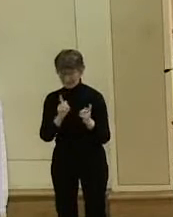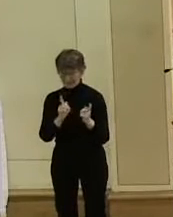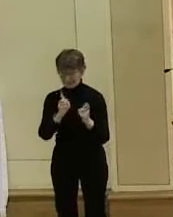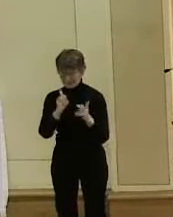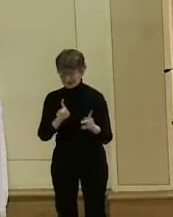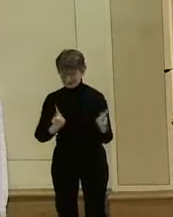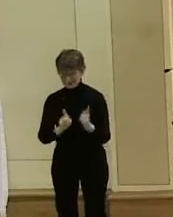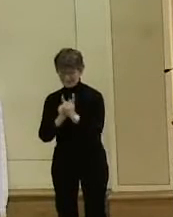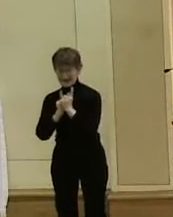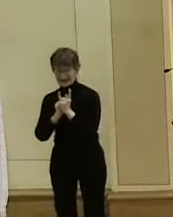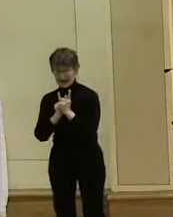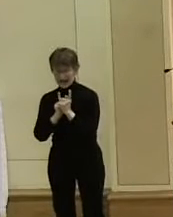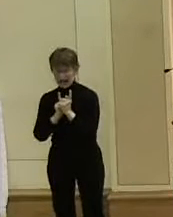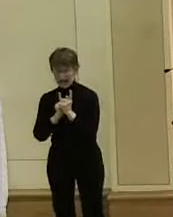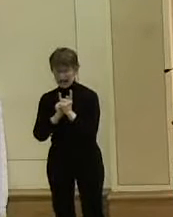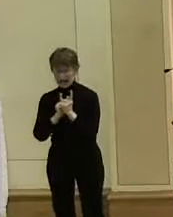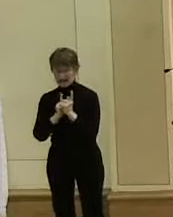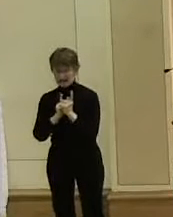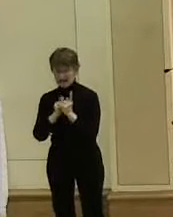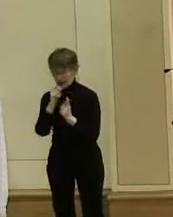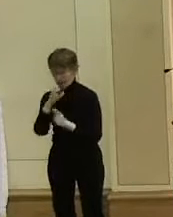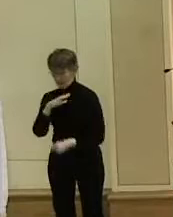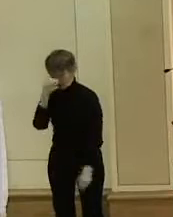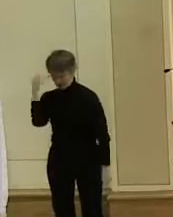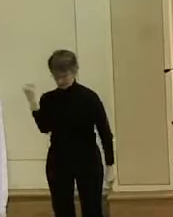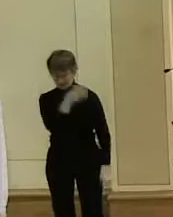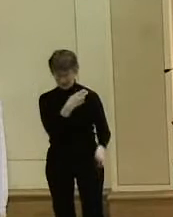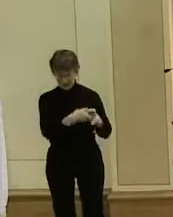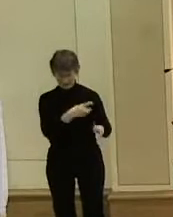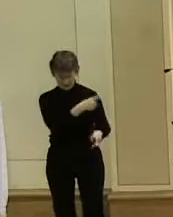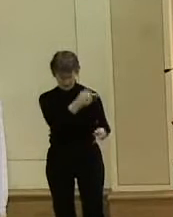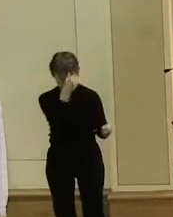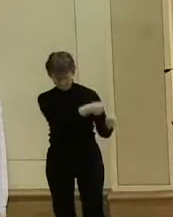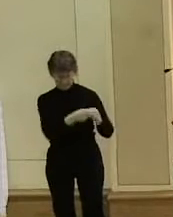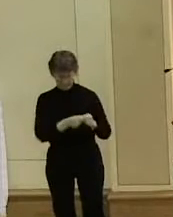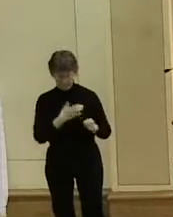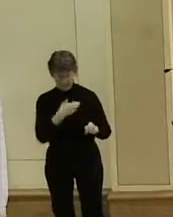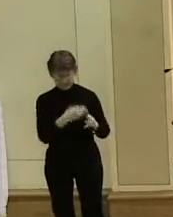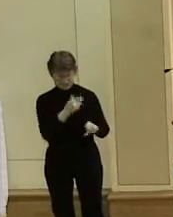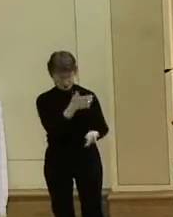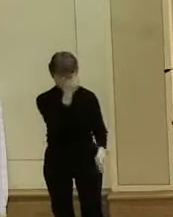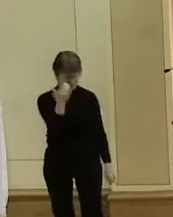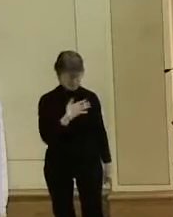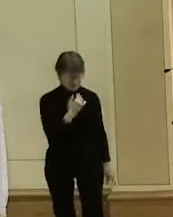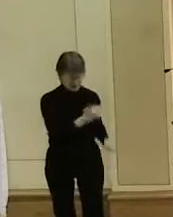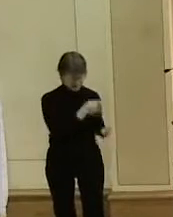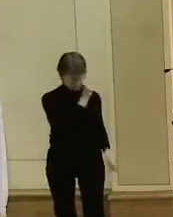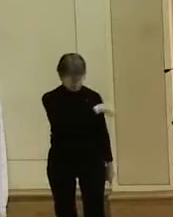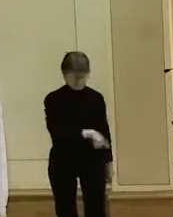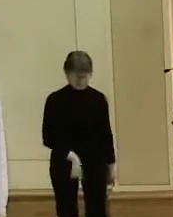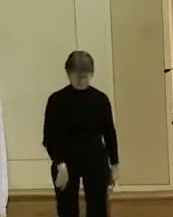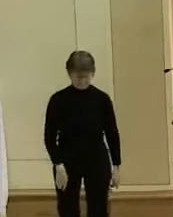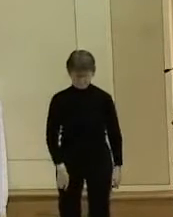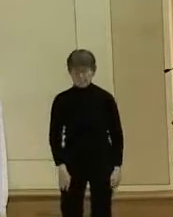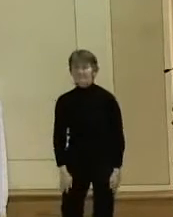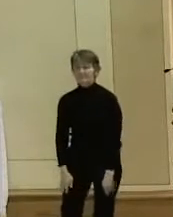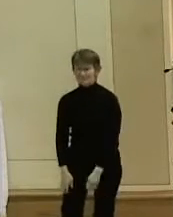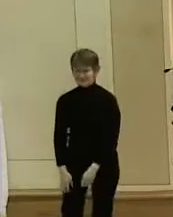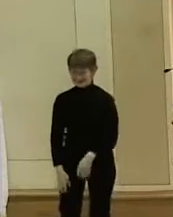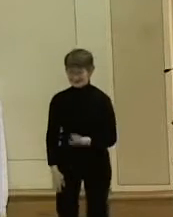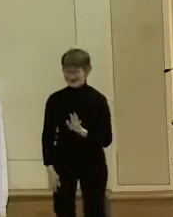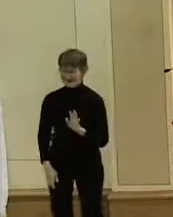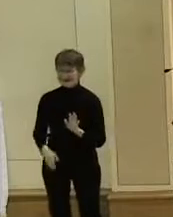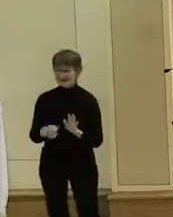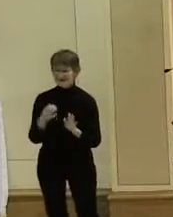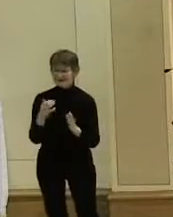a name is so important, isn't it? To know our names, and we feel good when someone calls us by our name. Do you